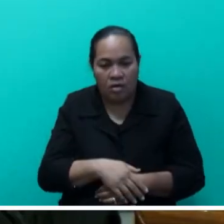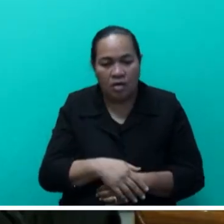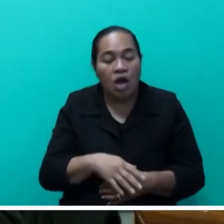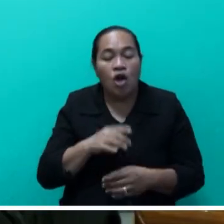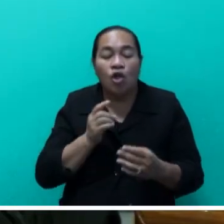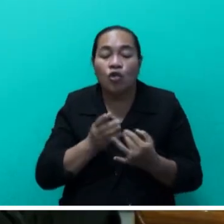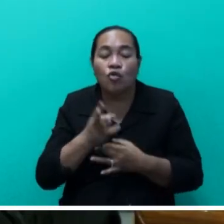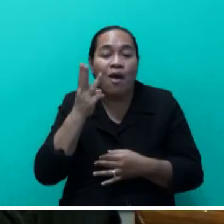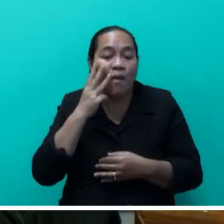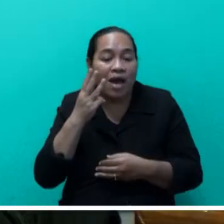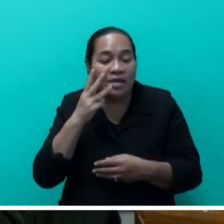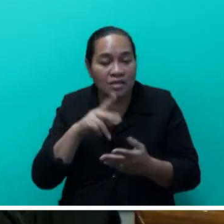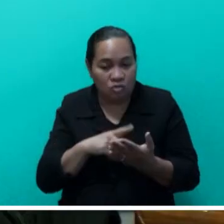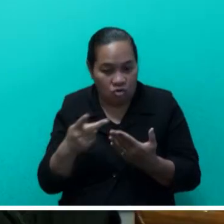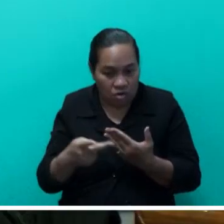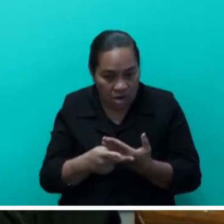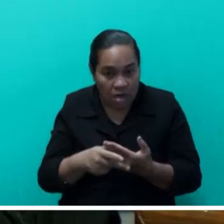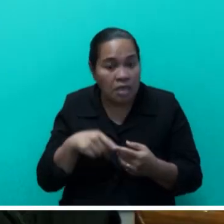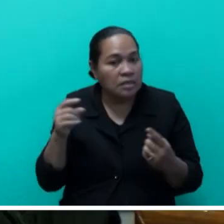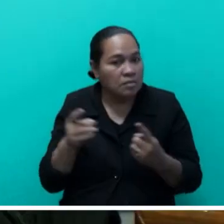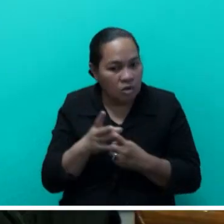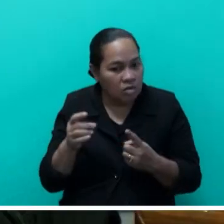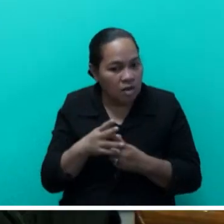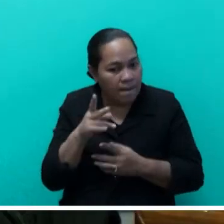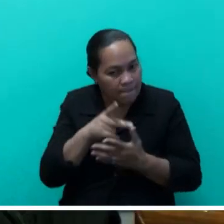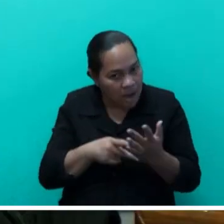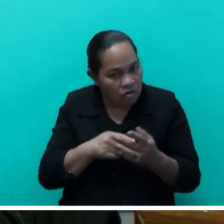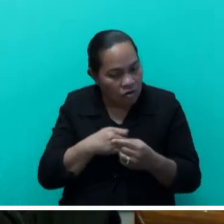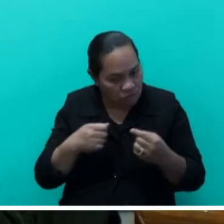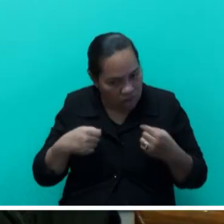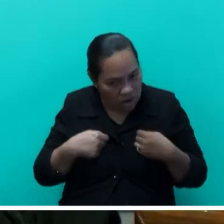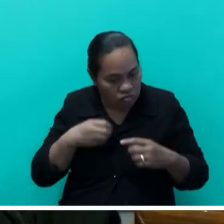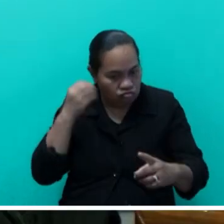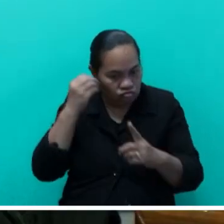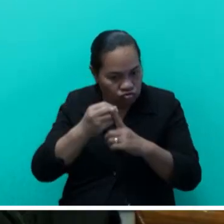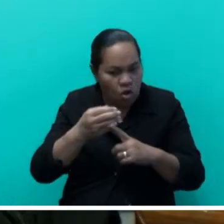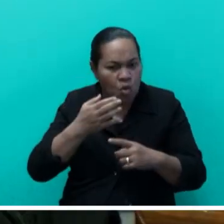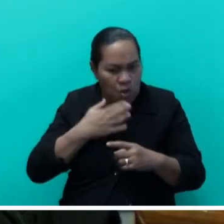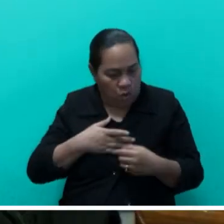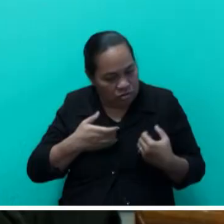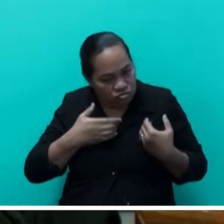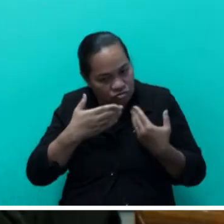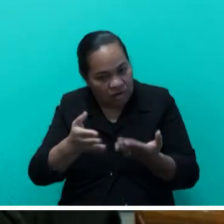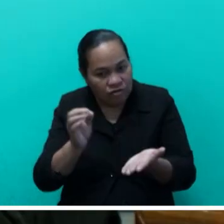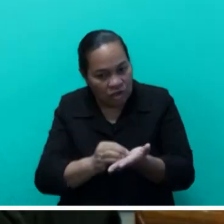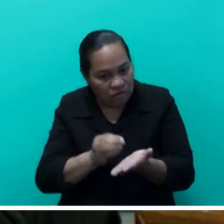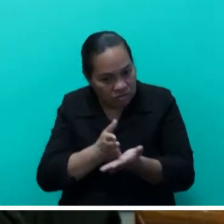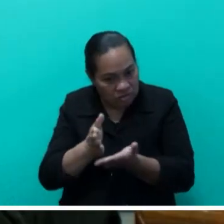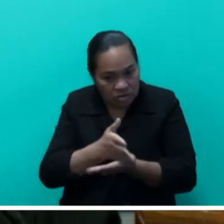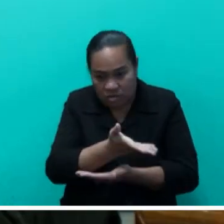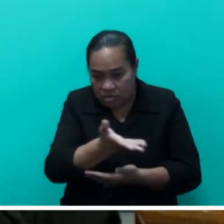program. These initiatives are a crucial part of our mission as we strive to bring essential services directly to communities across